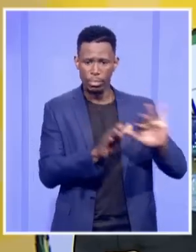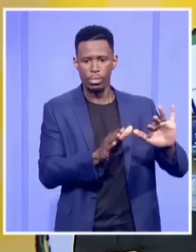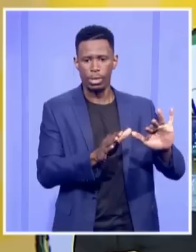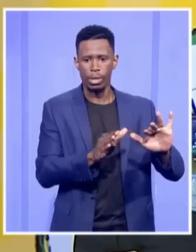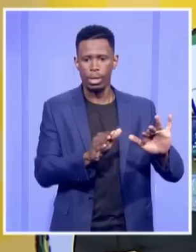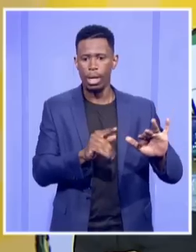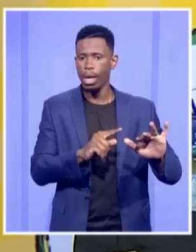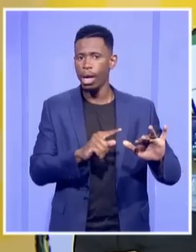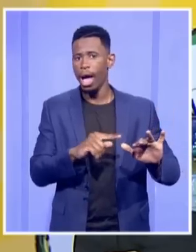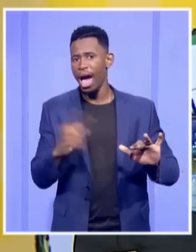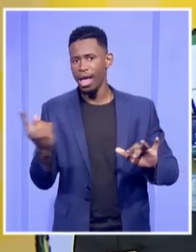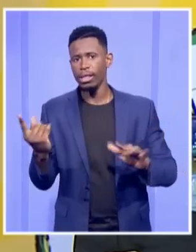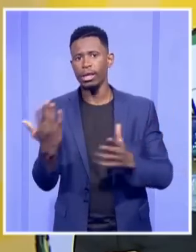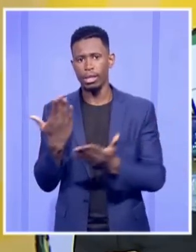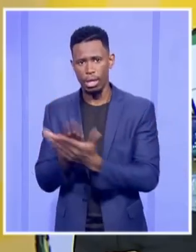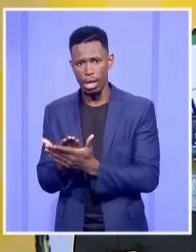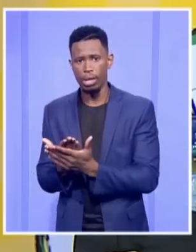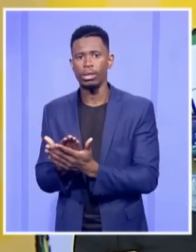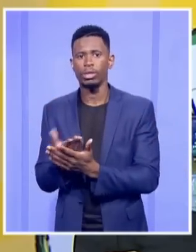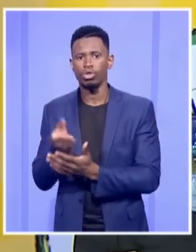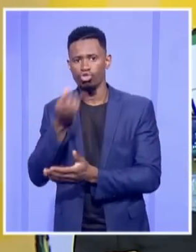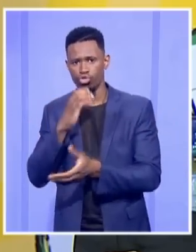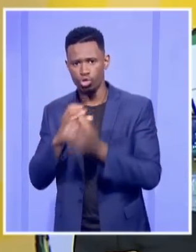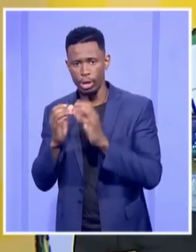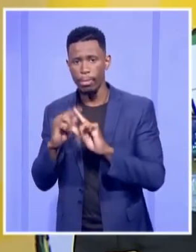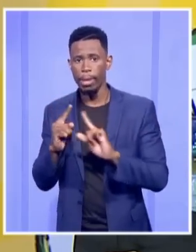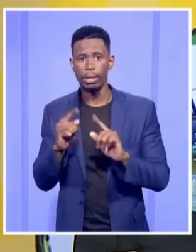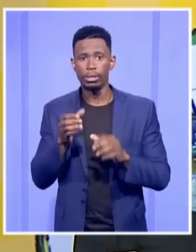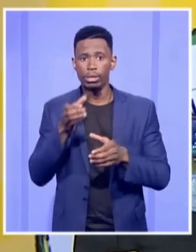So anyone who is within this precinct